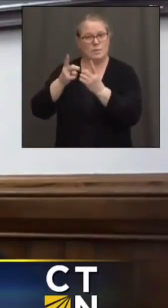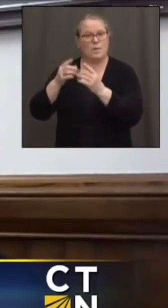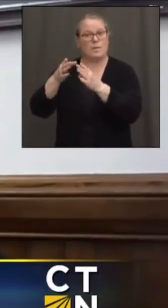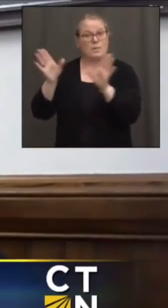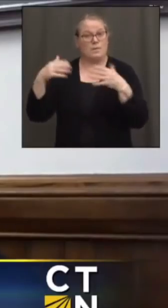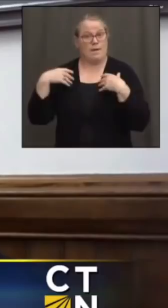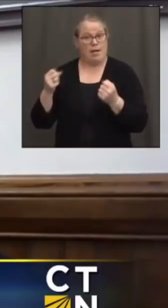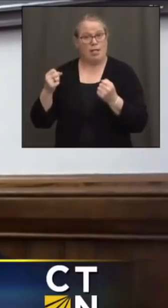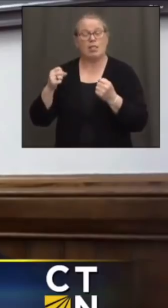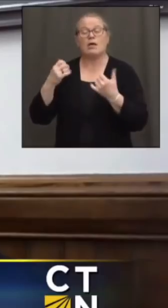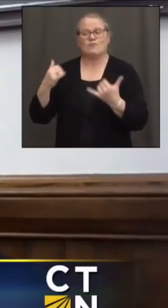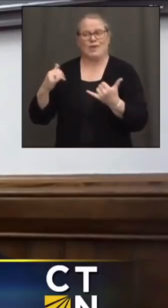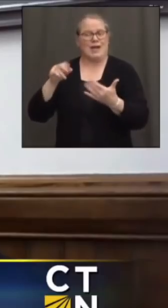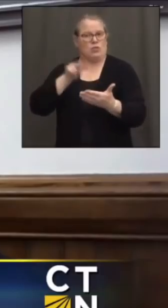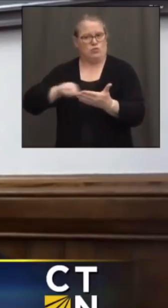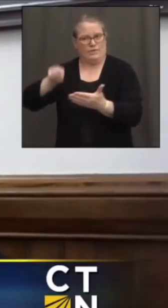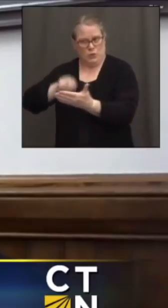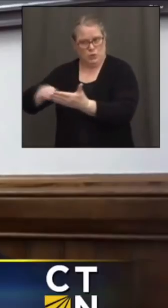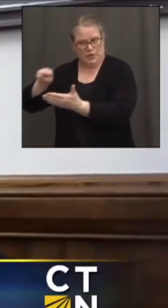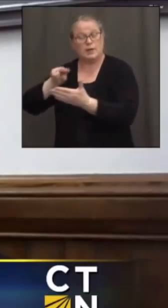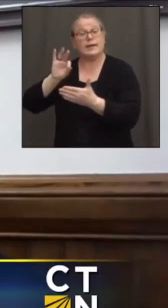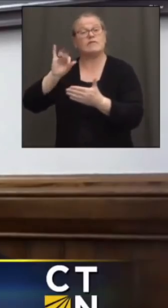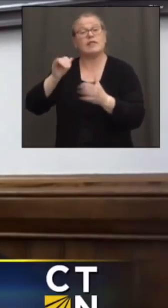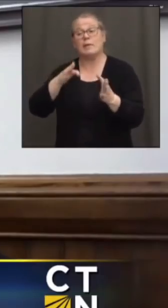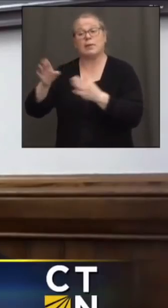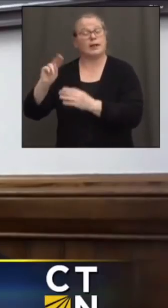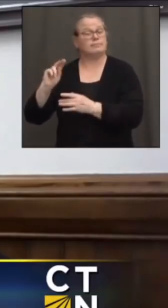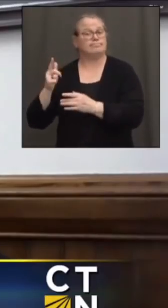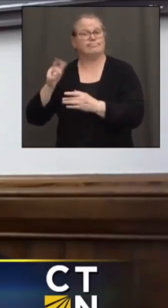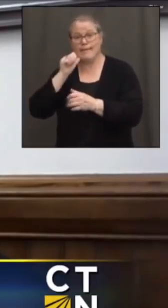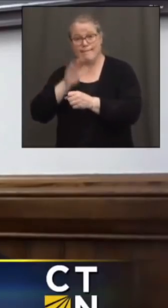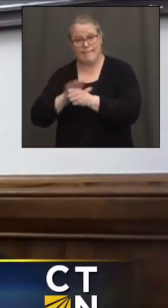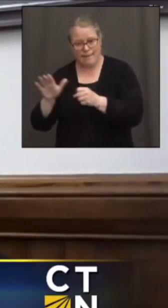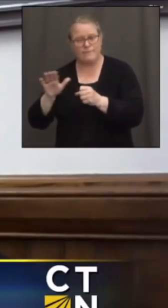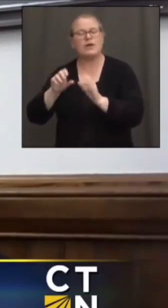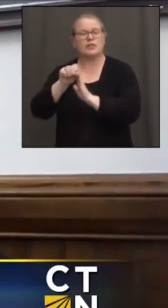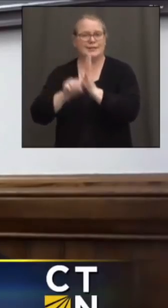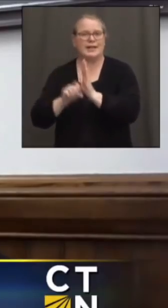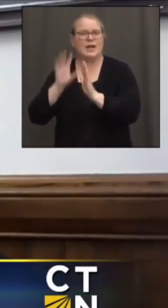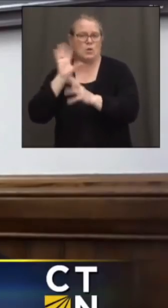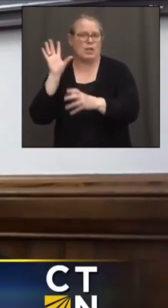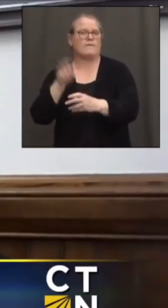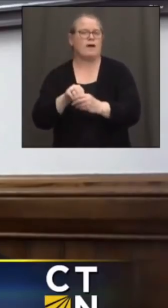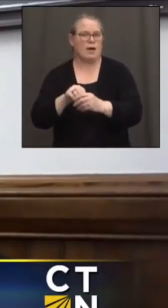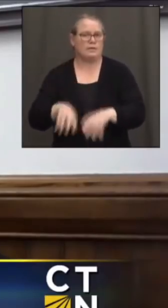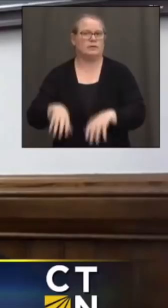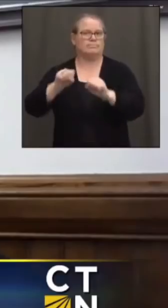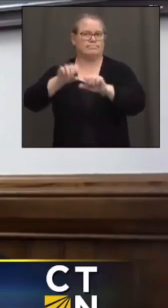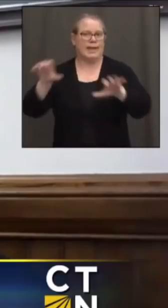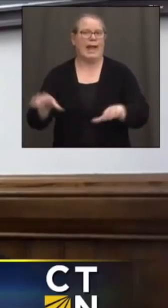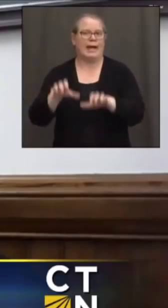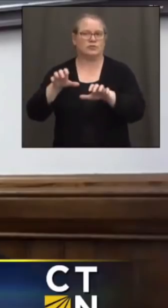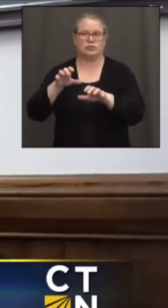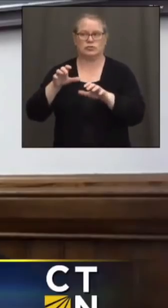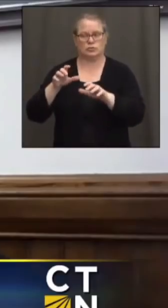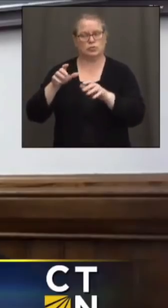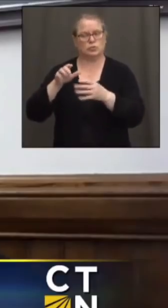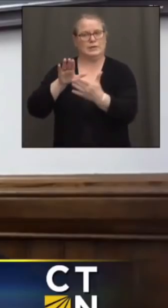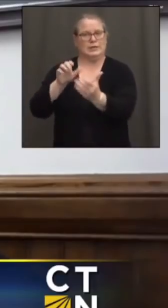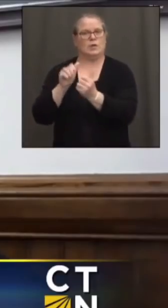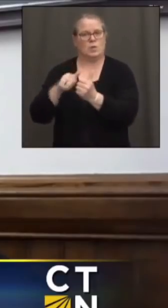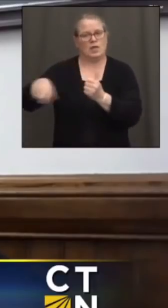insufficient, then there will be other actions that the state would have to take as it deals with the health and wellness of the residents of the facilities.